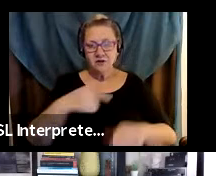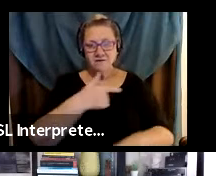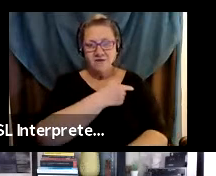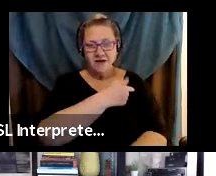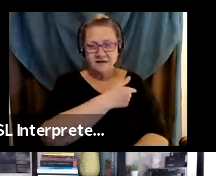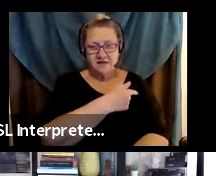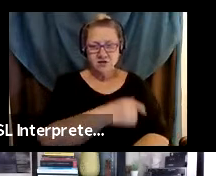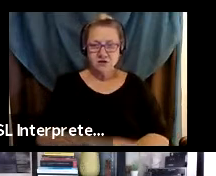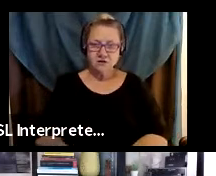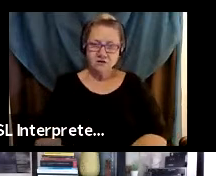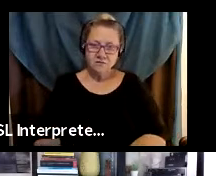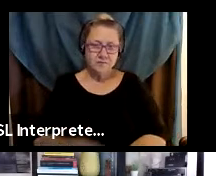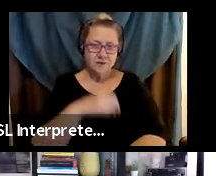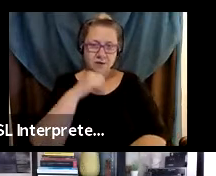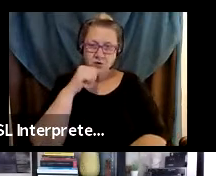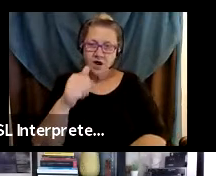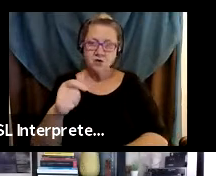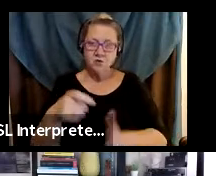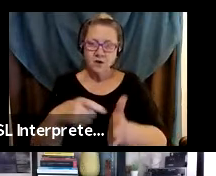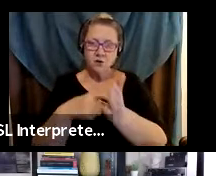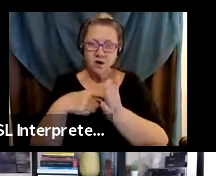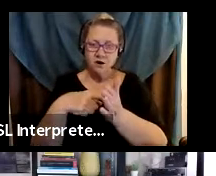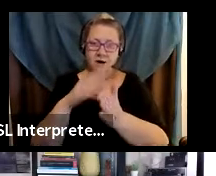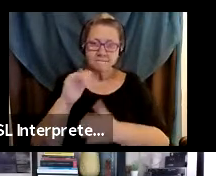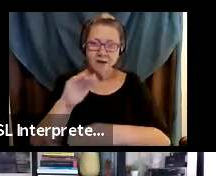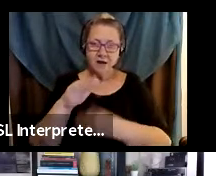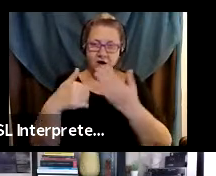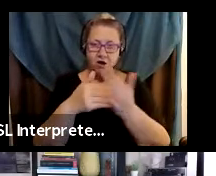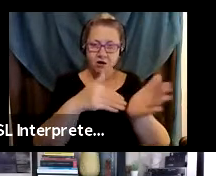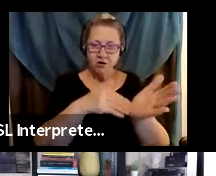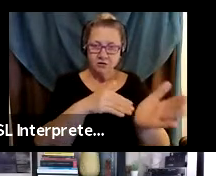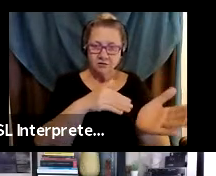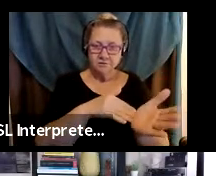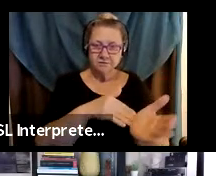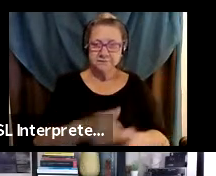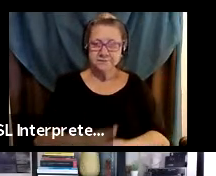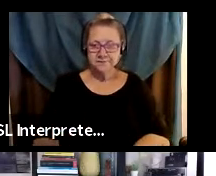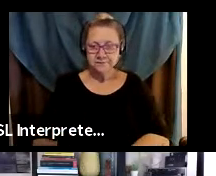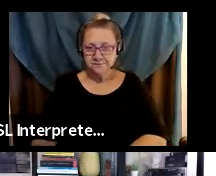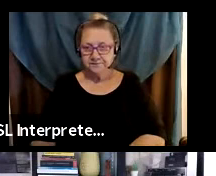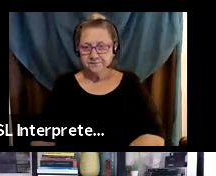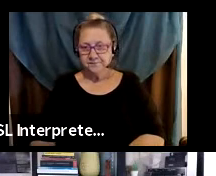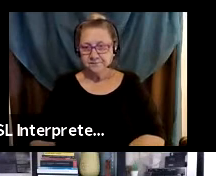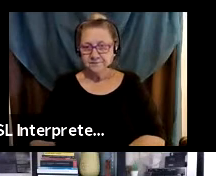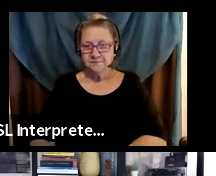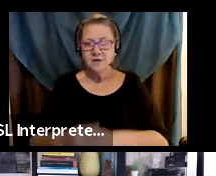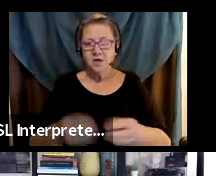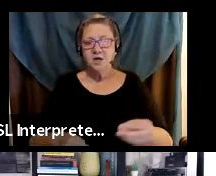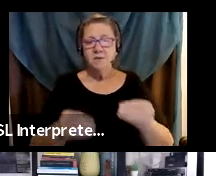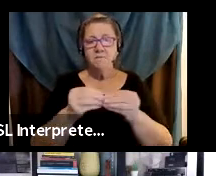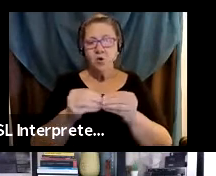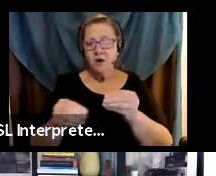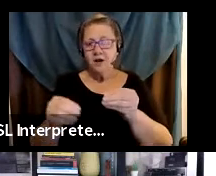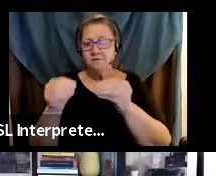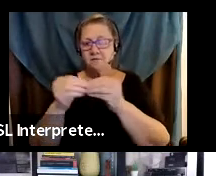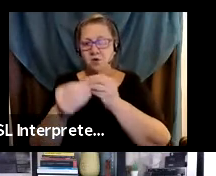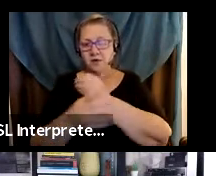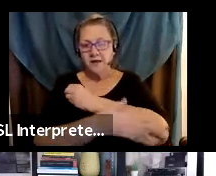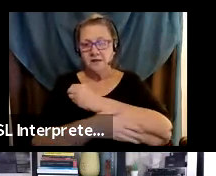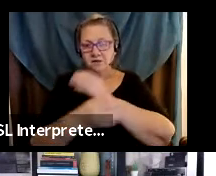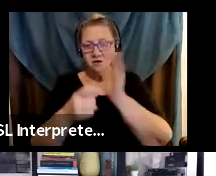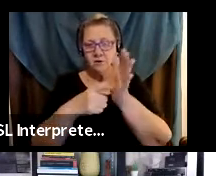all healthcare providers, but many more and more, and pharmacies as well, required to submit their data to that. So that is the sort